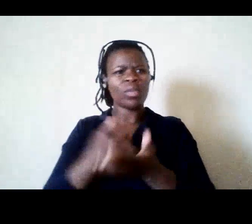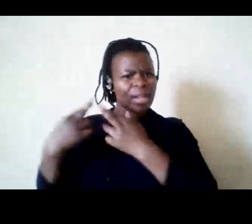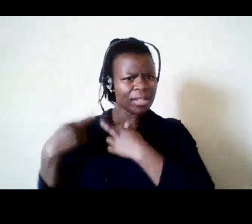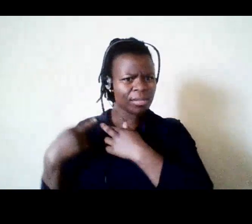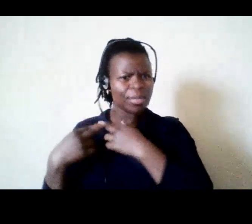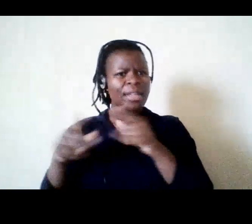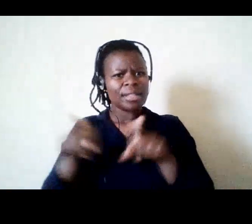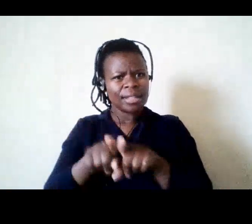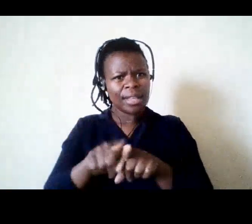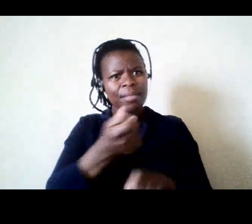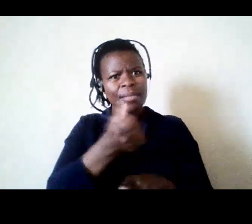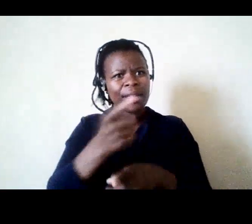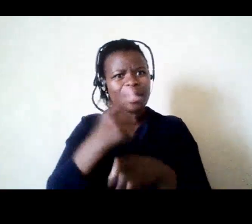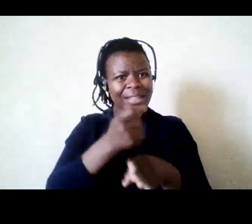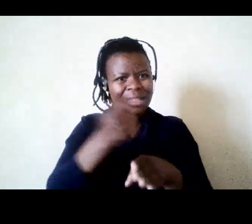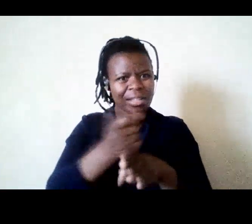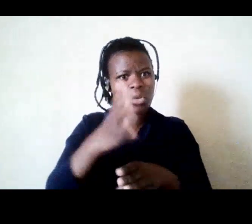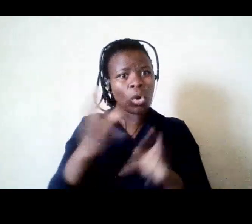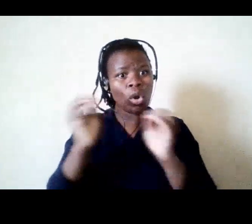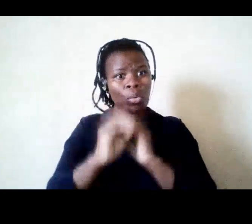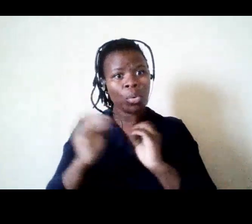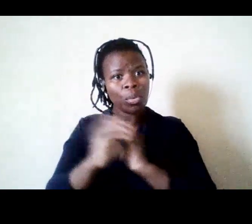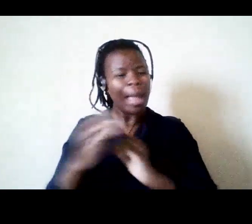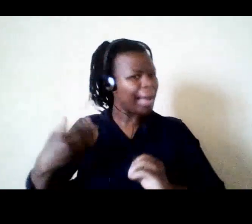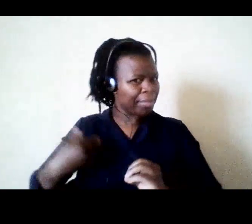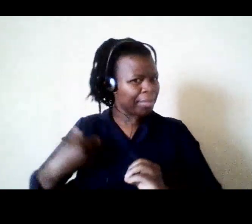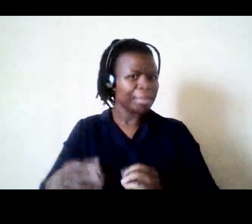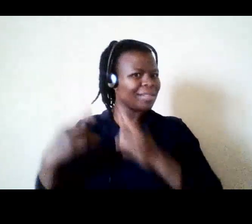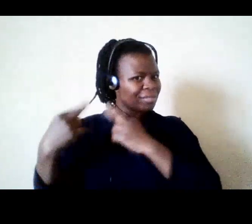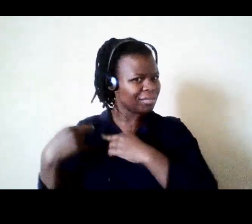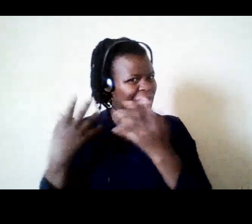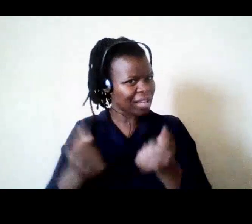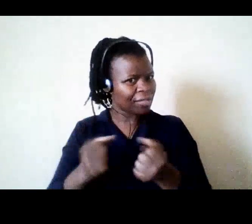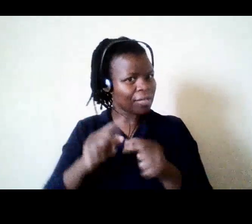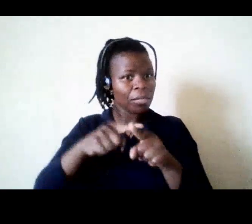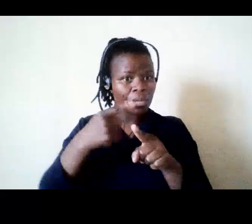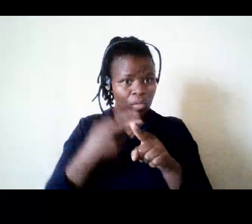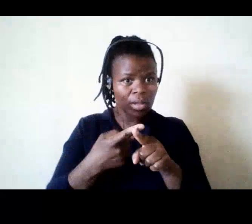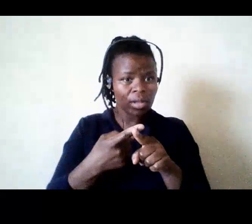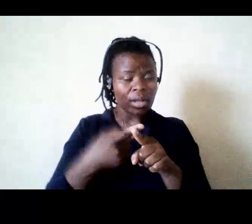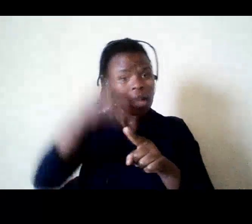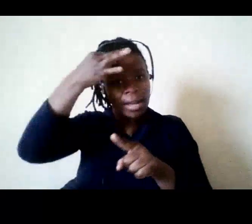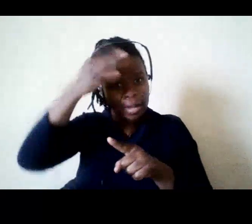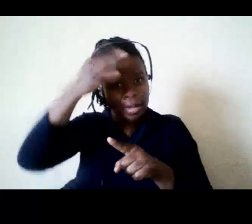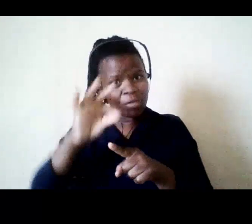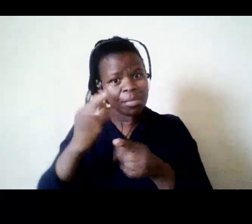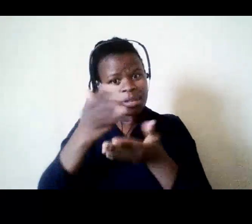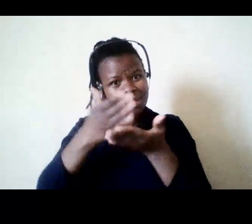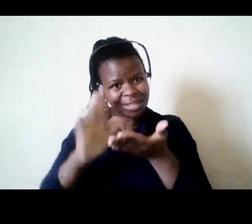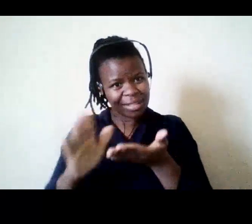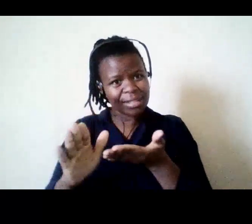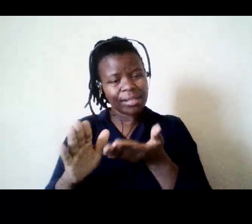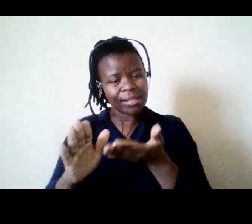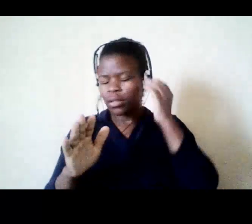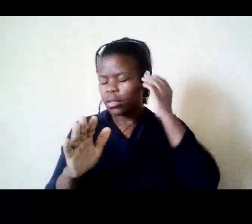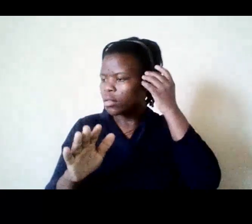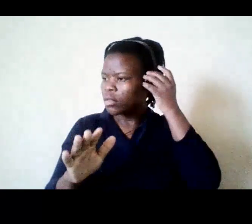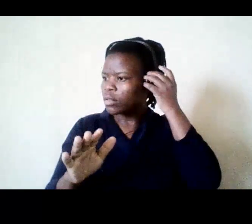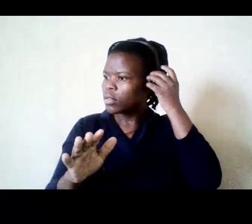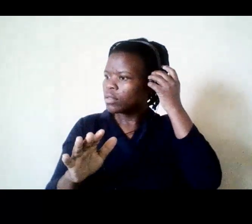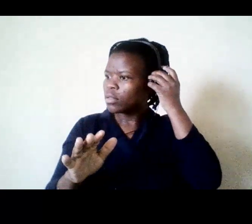or not. They don't want to take responsibility. Like, for example, in government sectors, there are people out